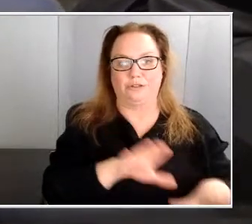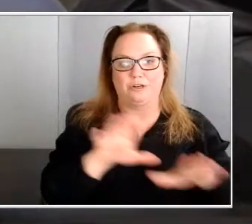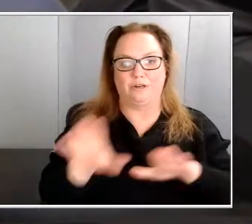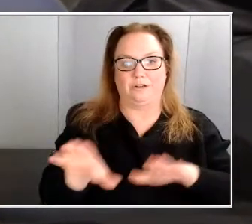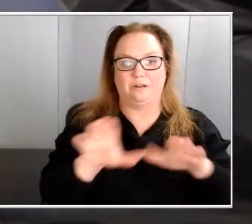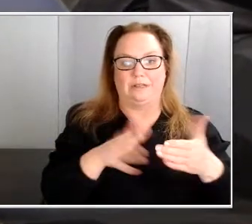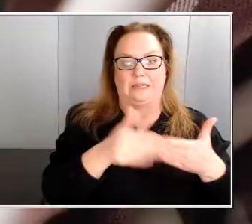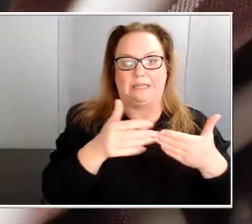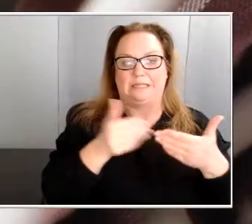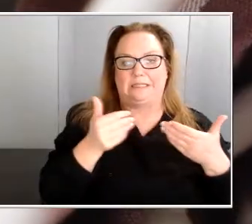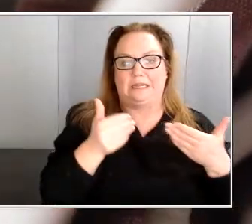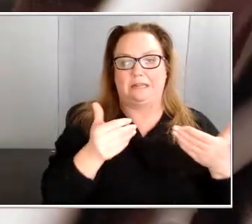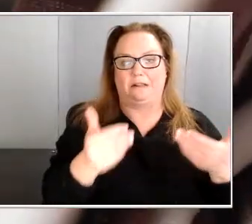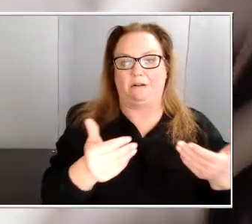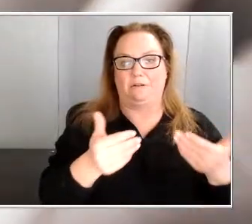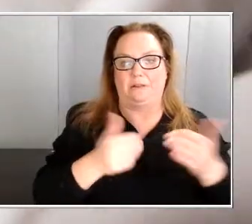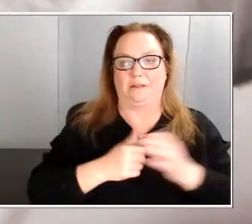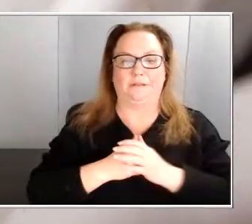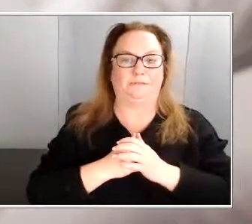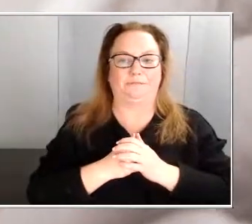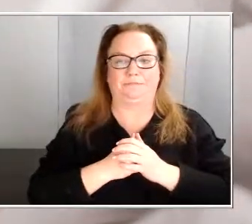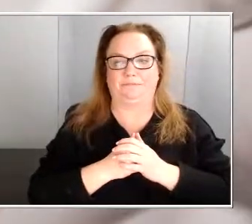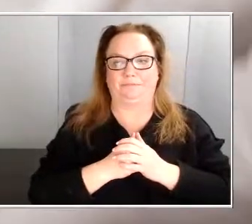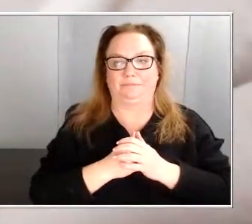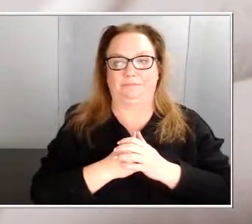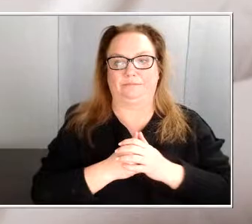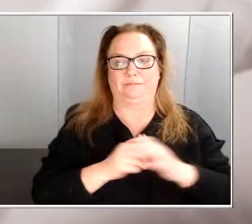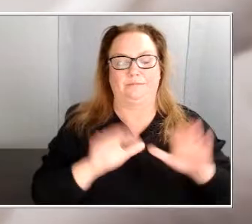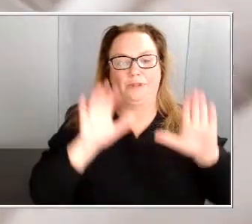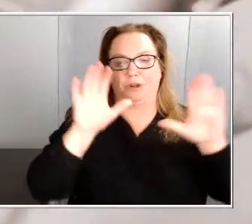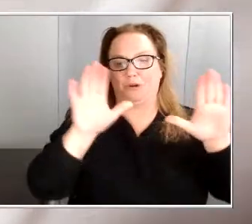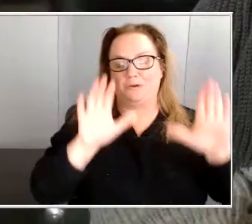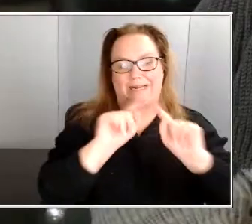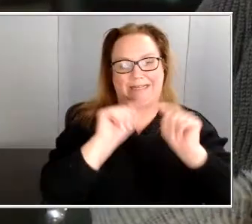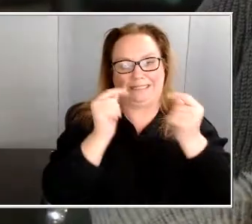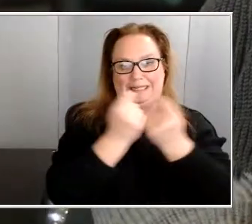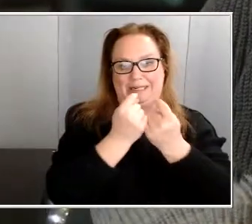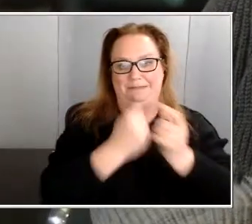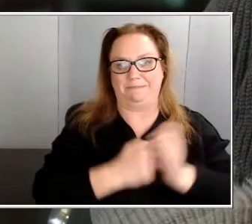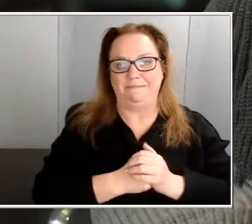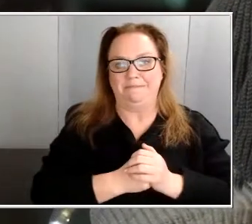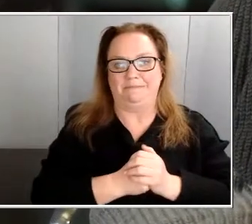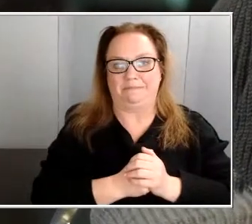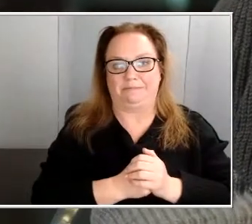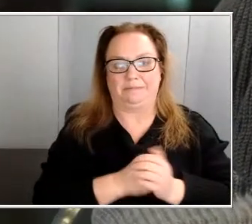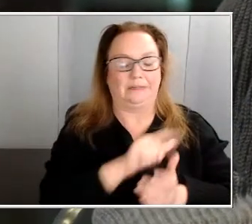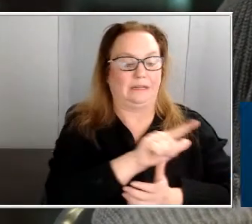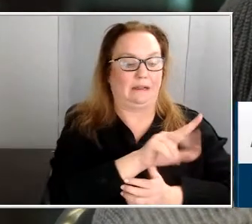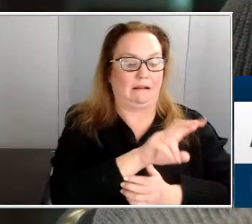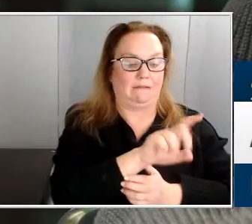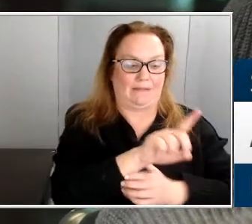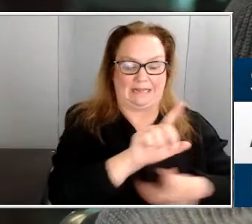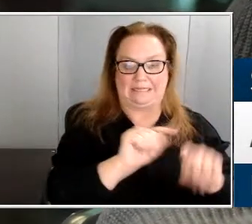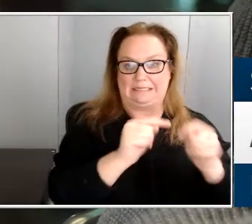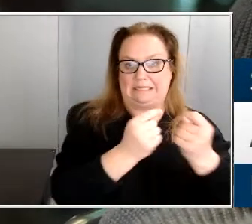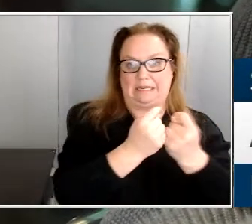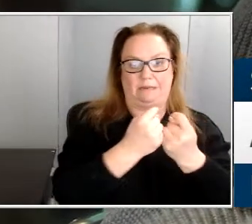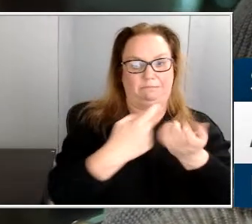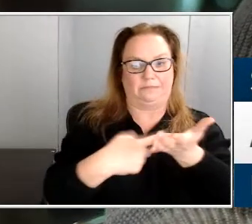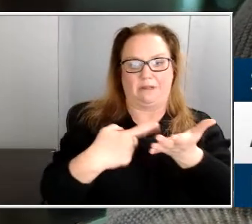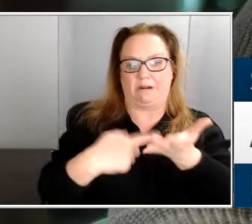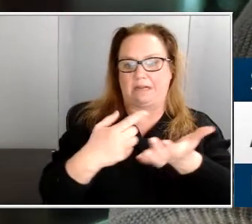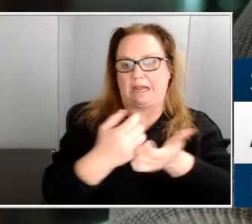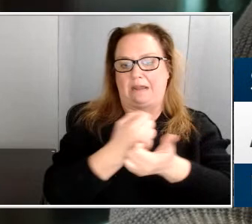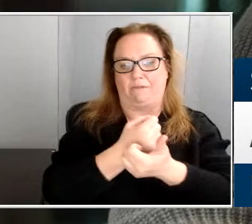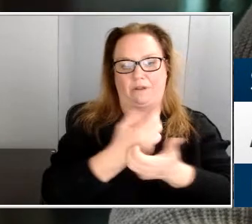along with as well. They're a great dynamic duo in my eyes. The LVAD team, of course, went through everything with me numerous